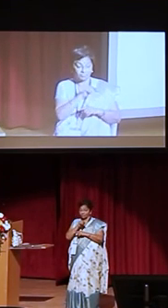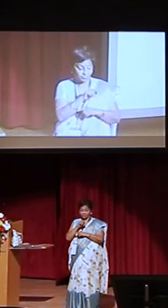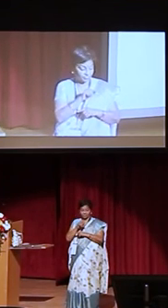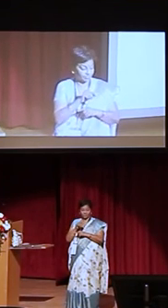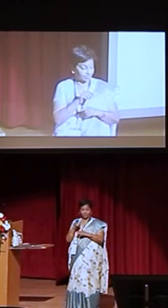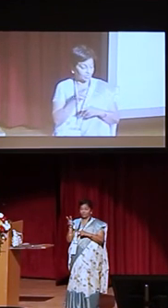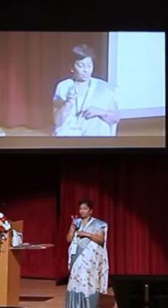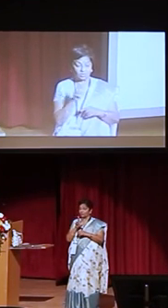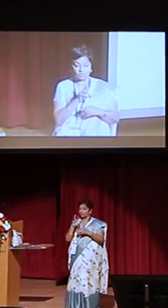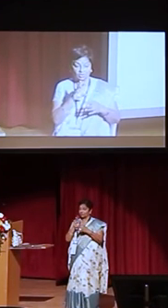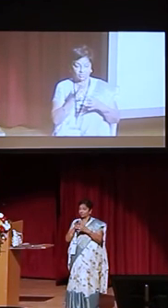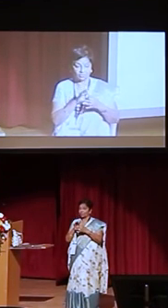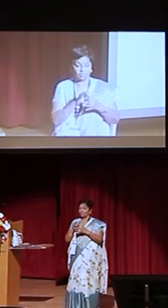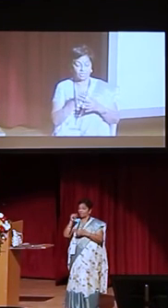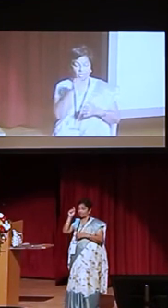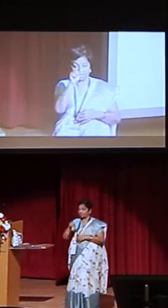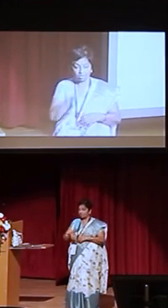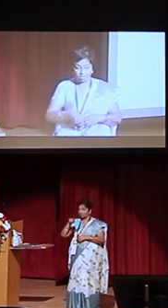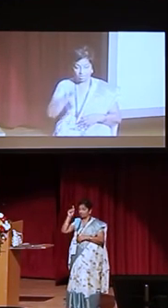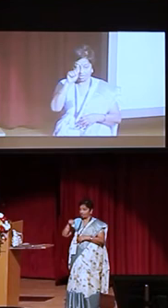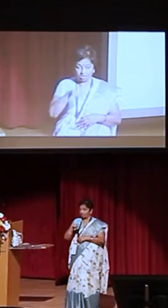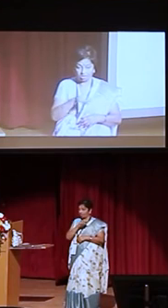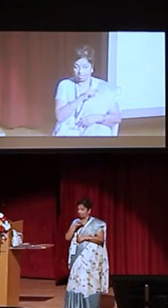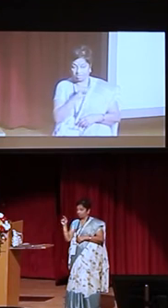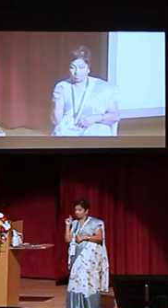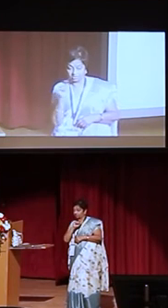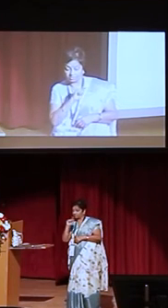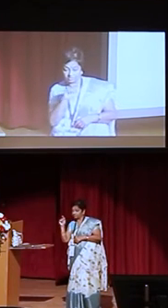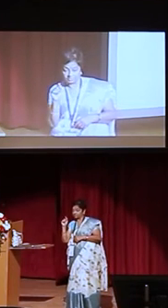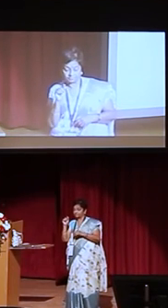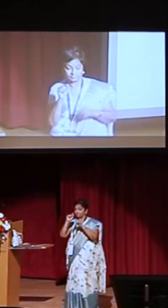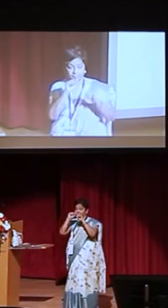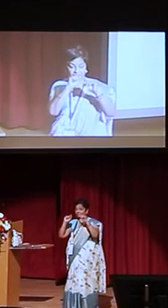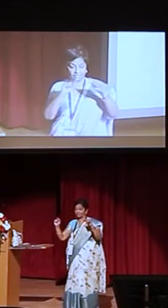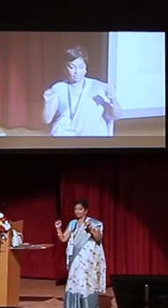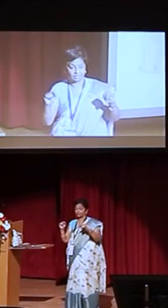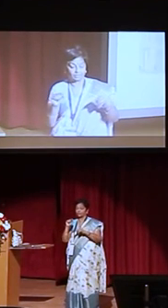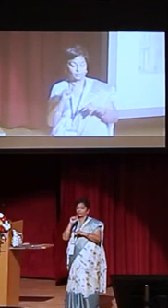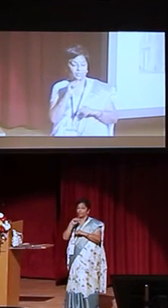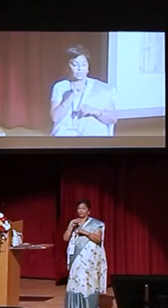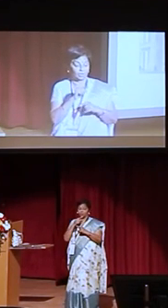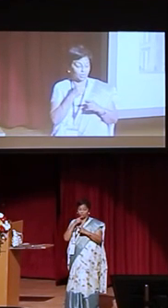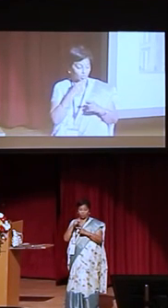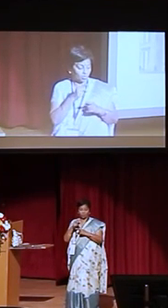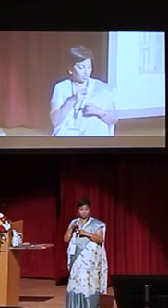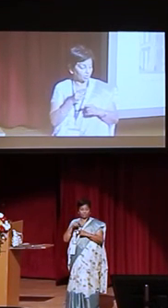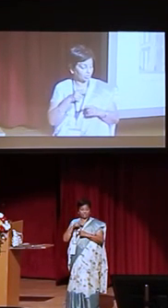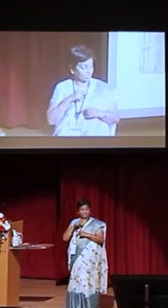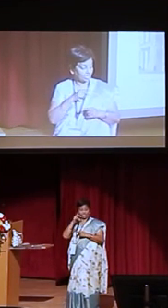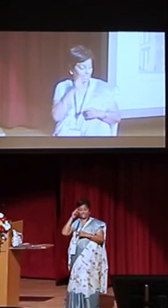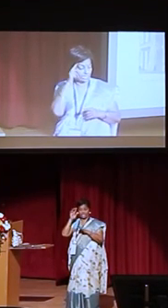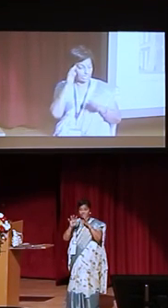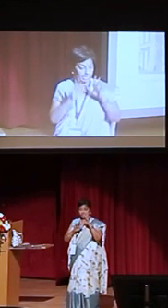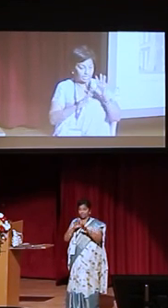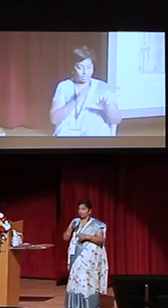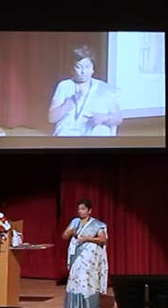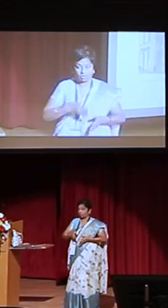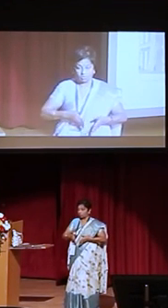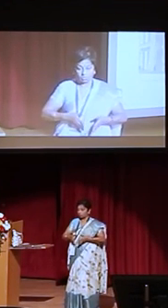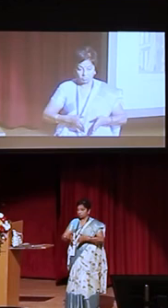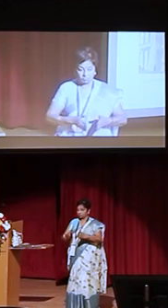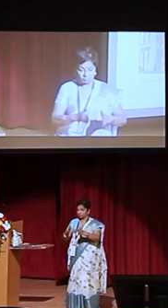lessons must start from lines through geometric shapes, to drawings of objects, people,